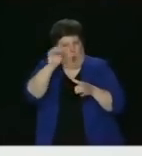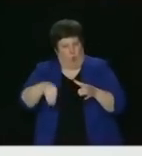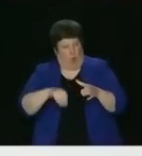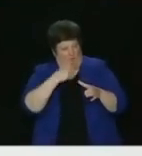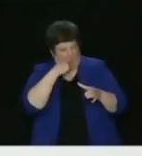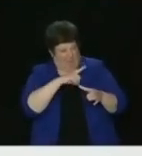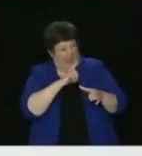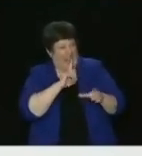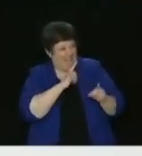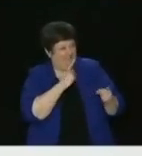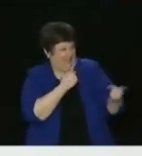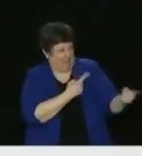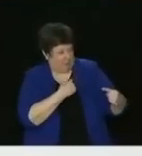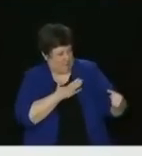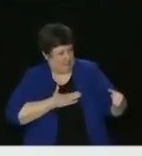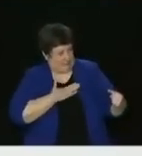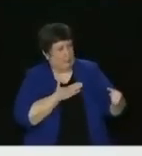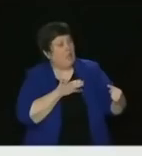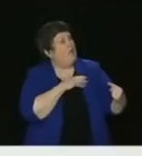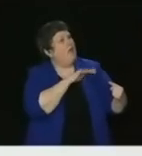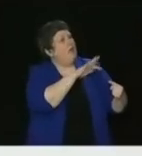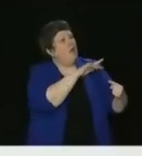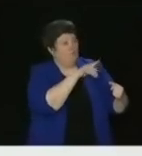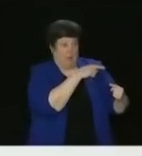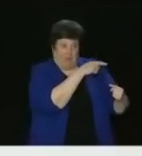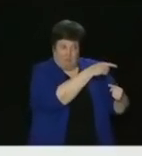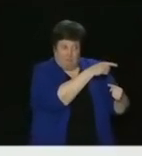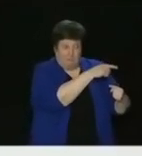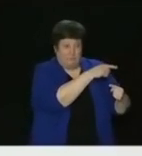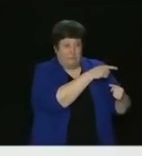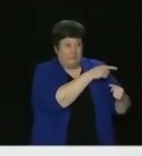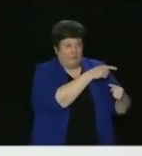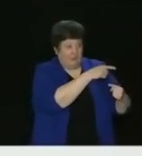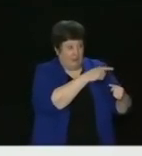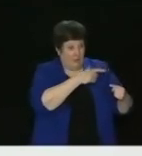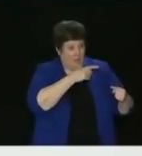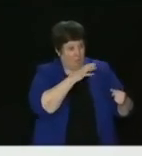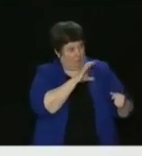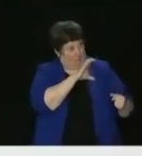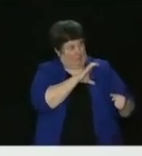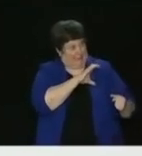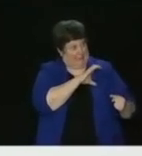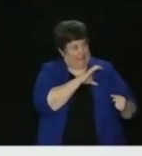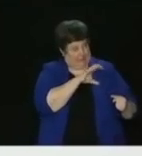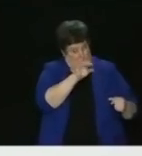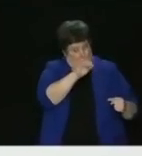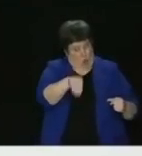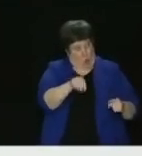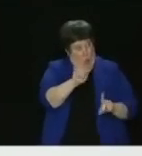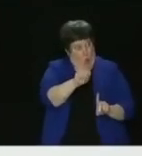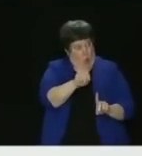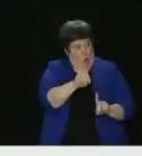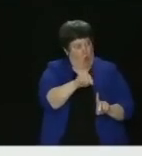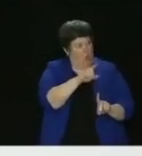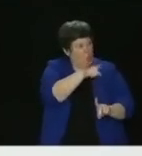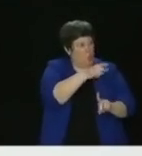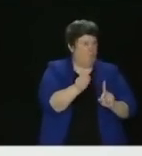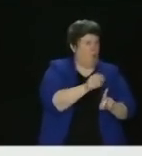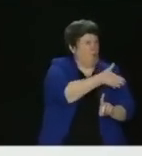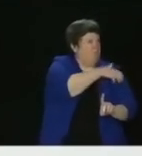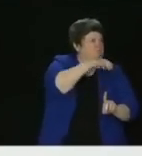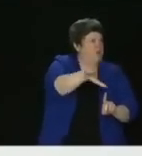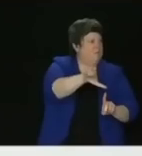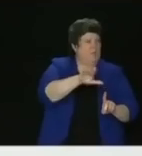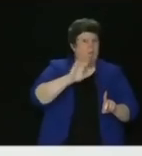how specifically do you justify giving even more powers to police in Ottawa when many residents and